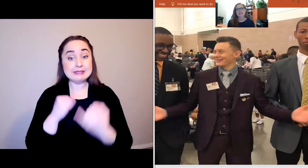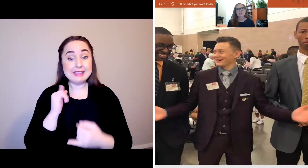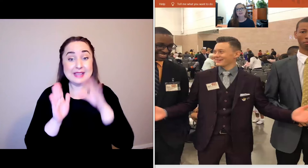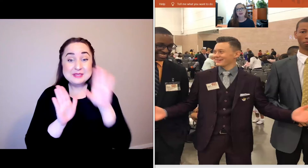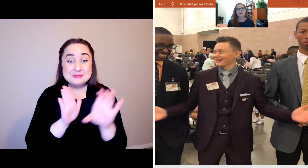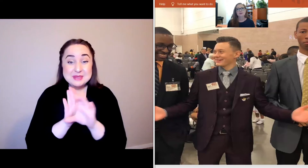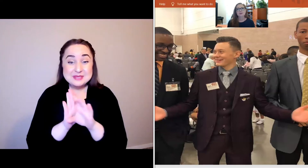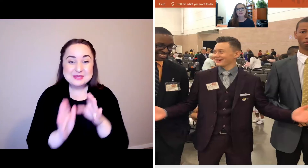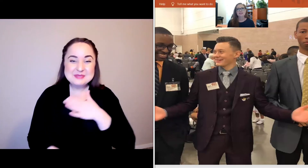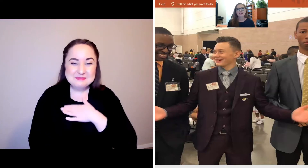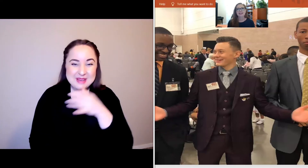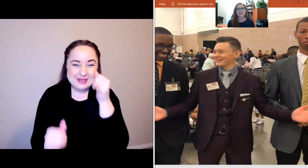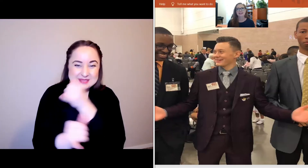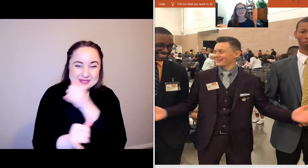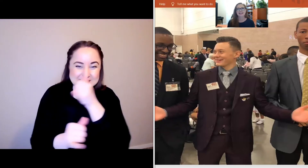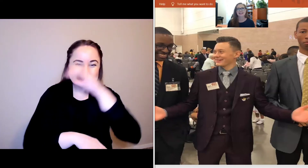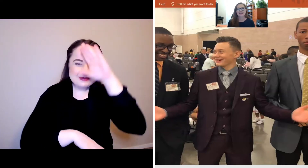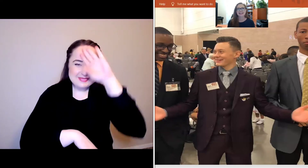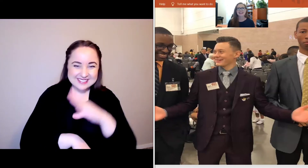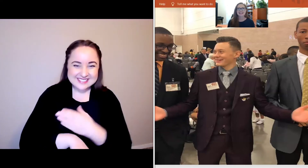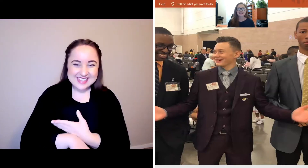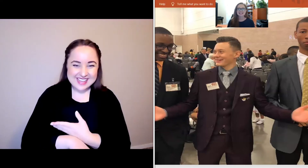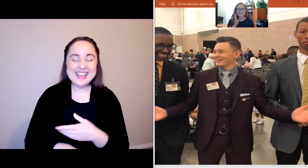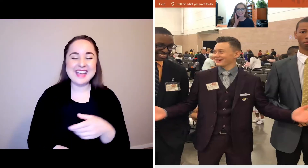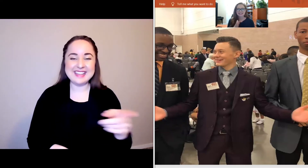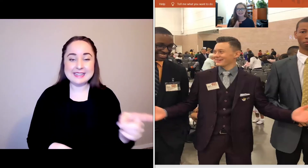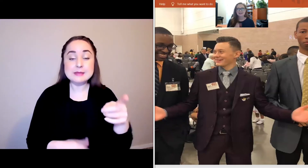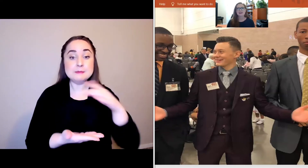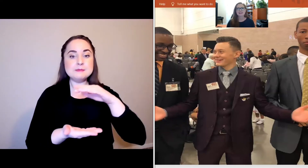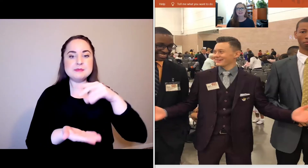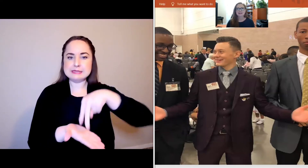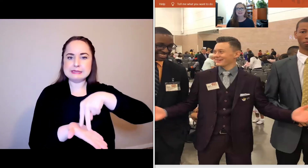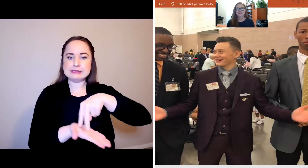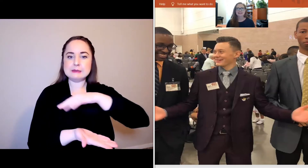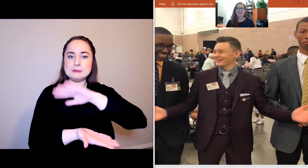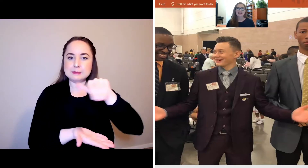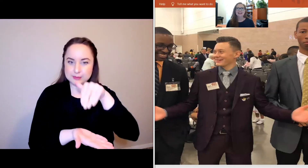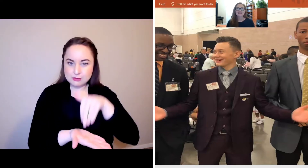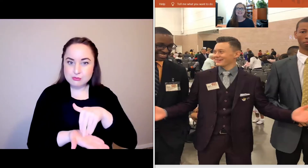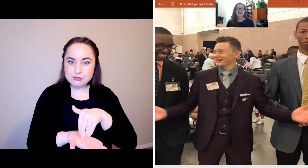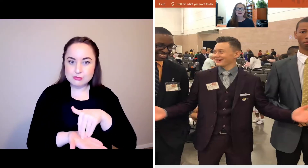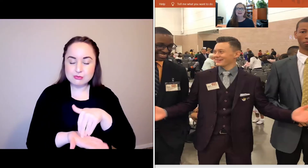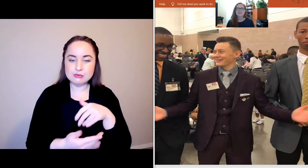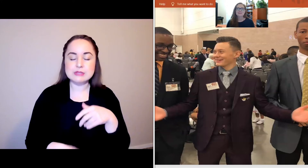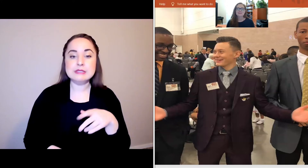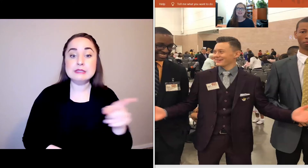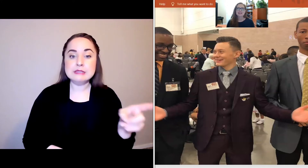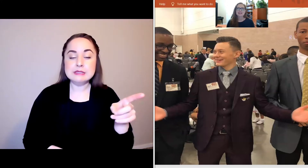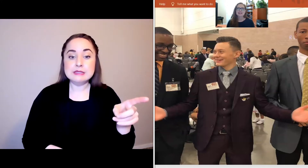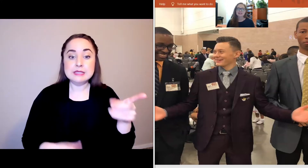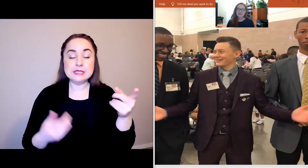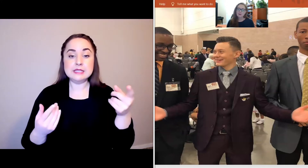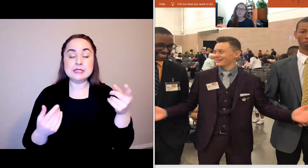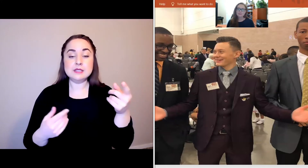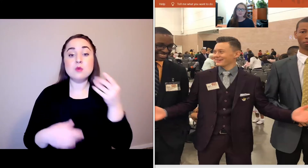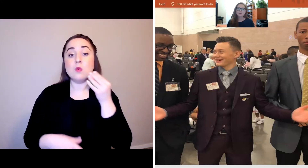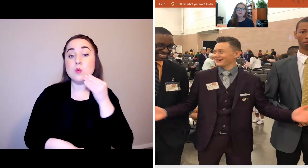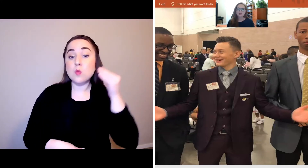here's my goofball son. He's the one in the middle. And he